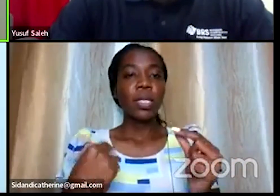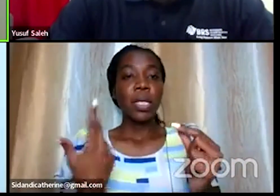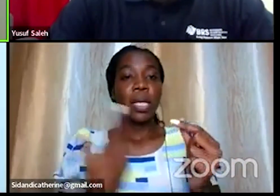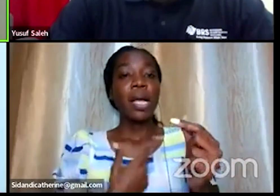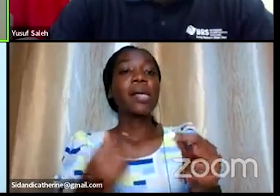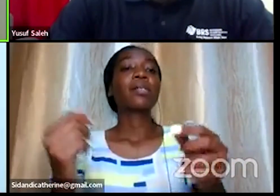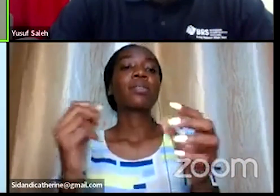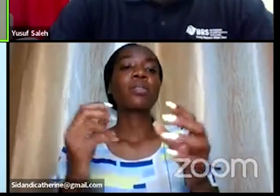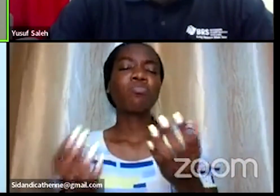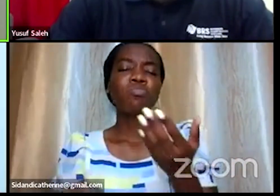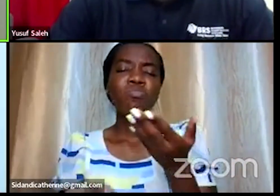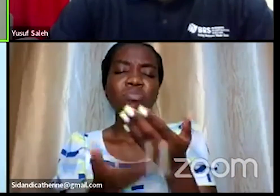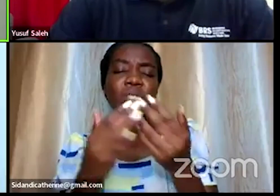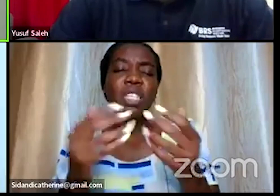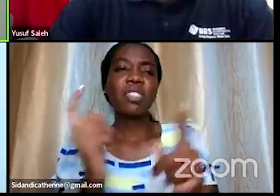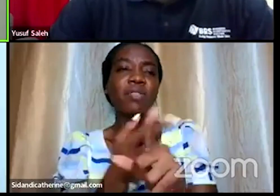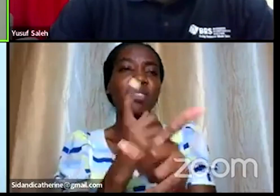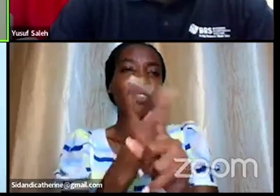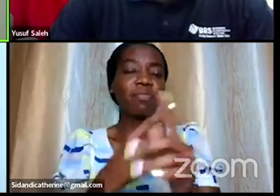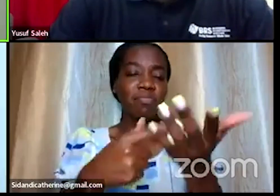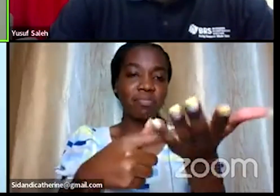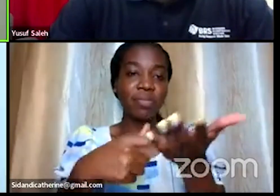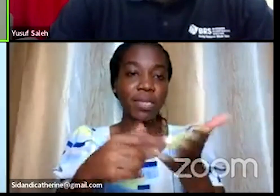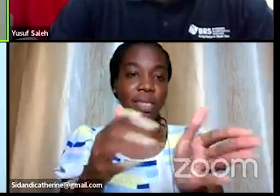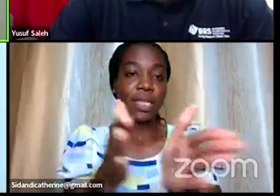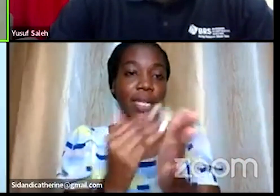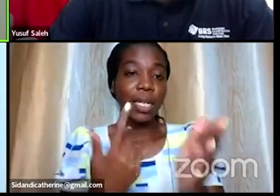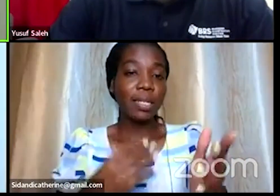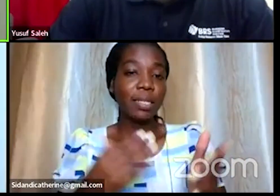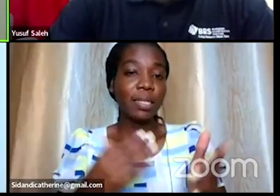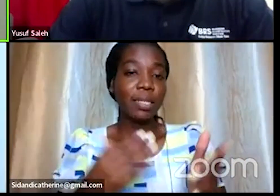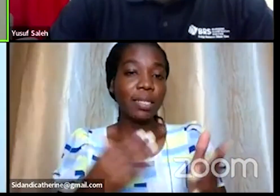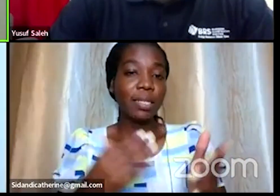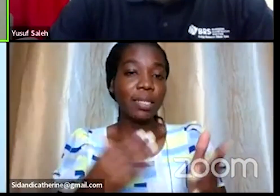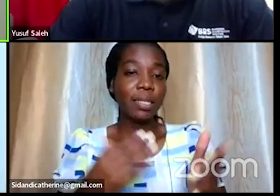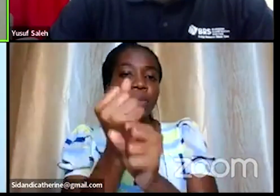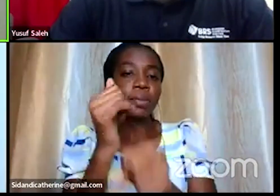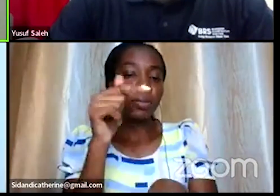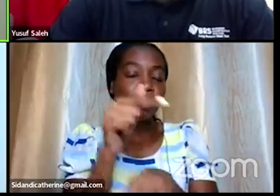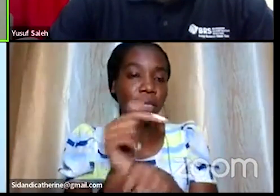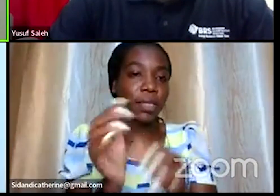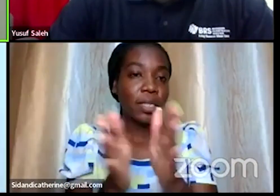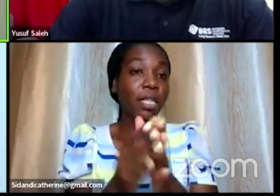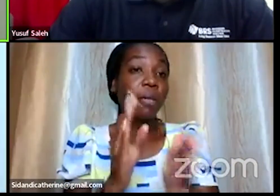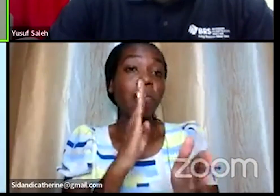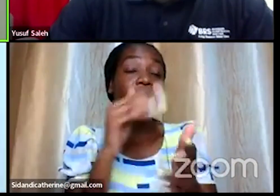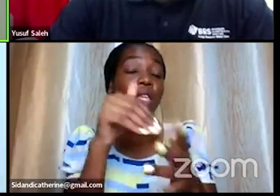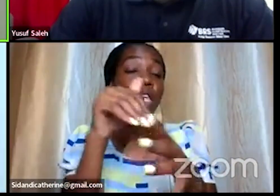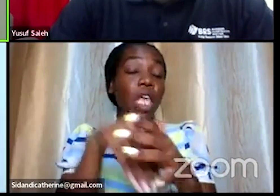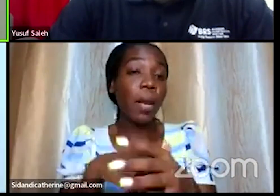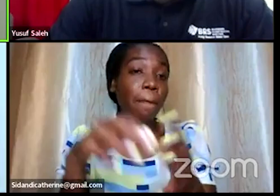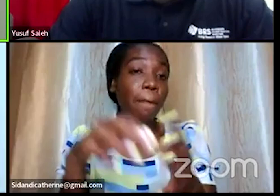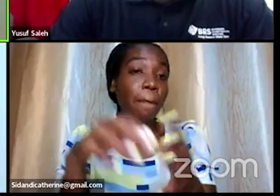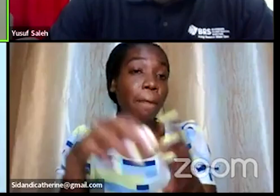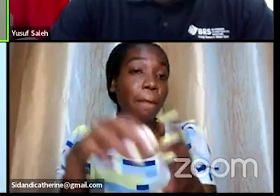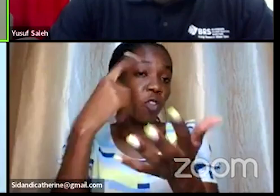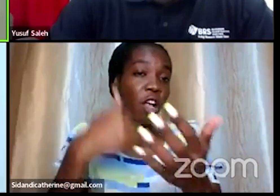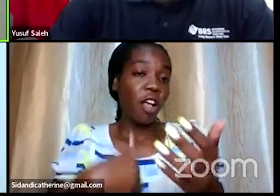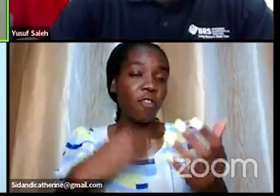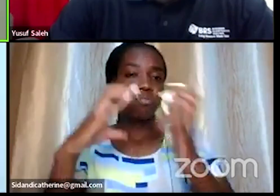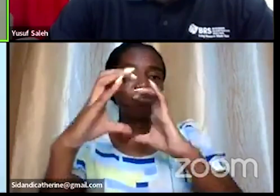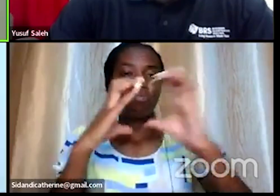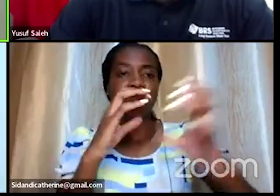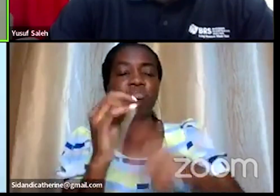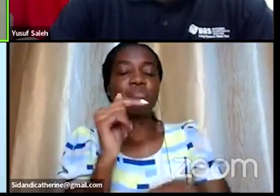different discussions. And we are very, very excited to be doing this and to be in a position to actually have these